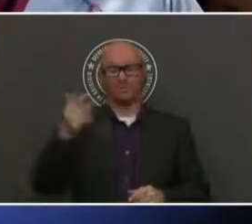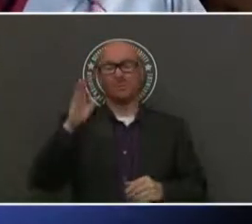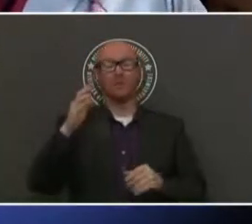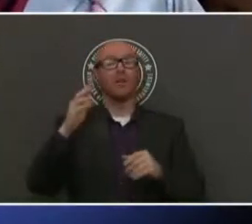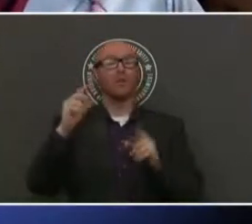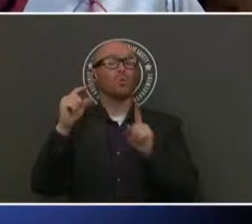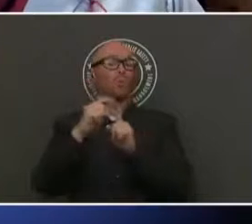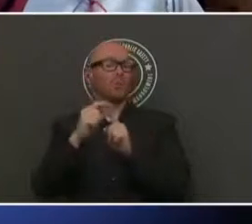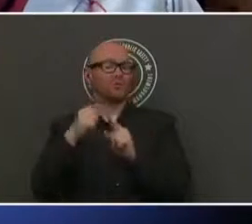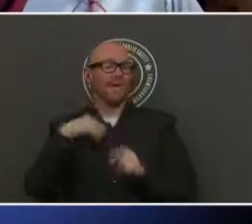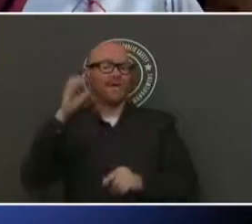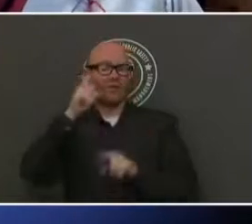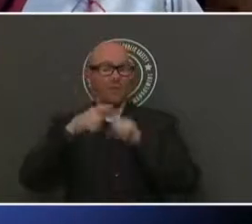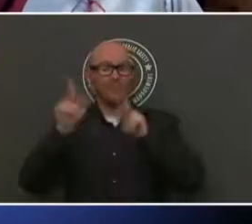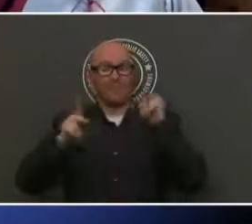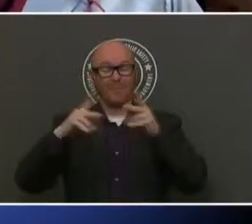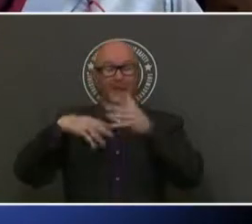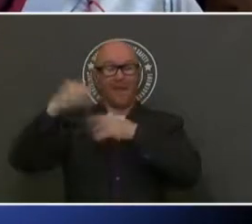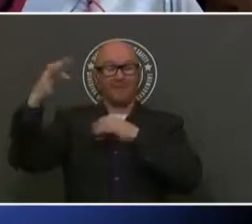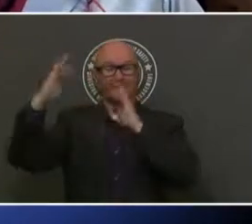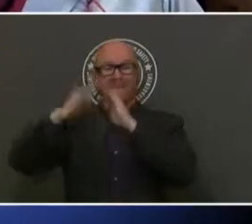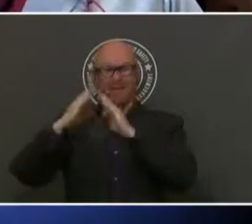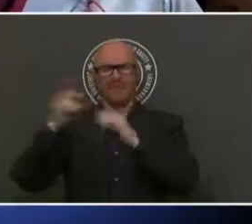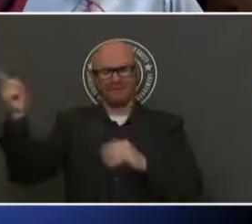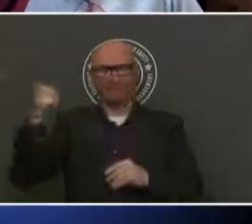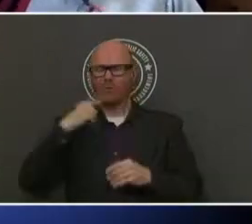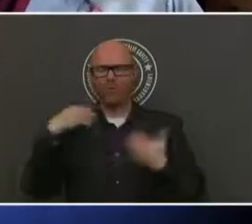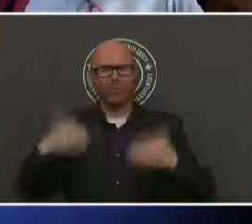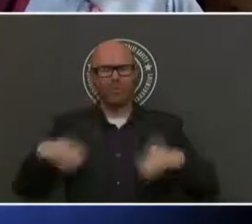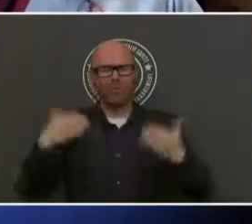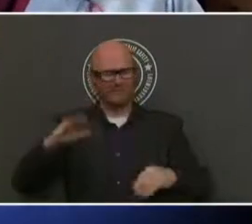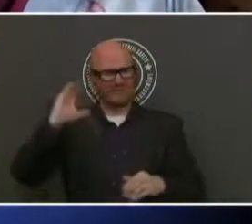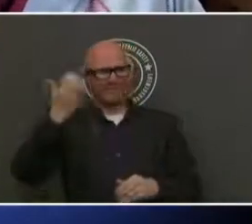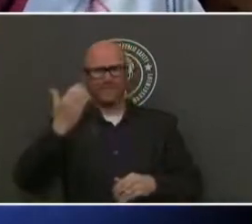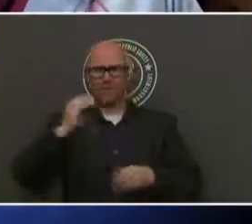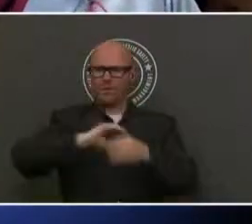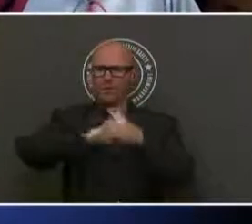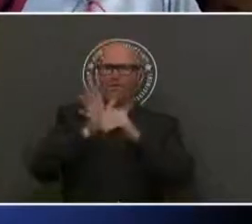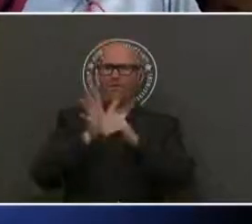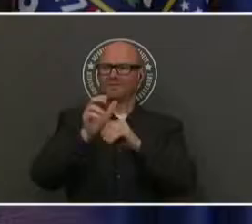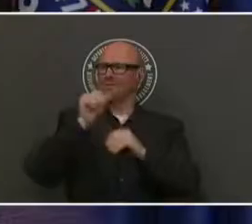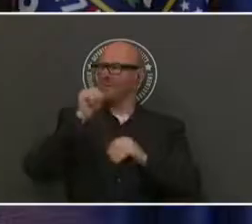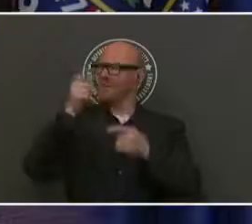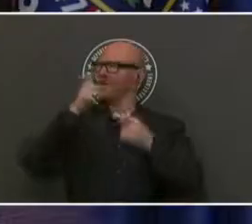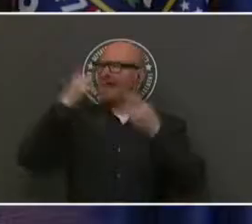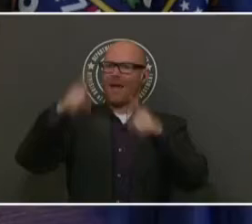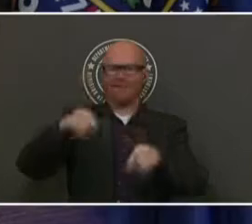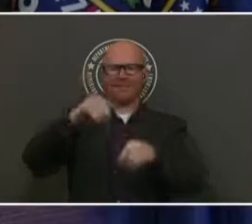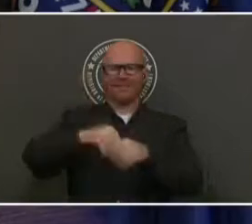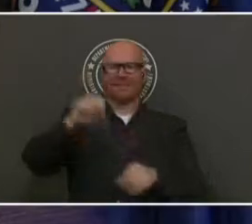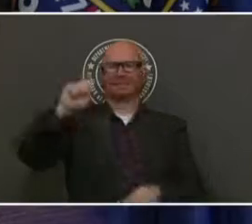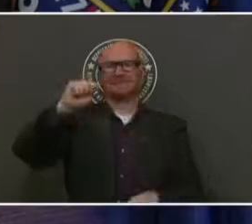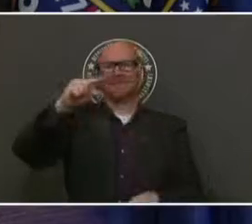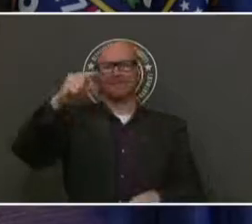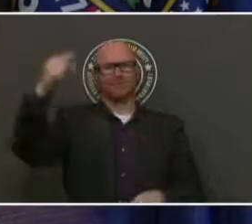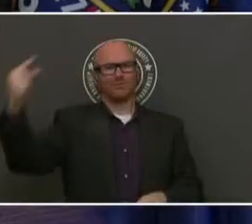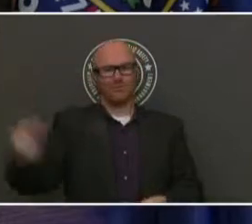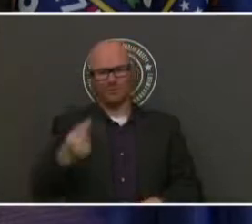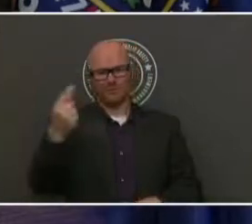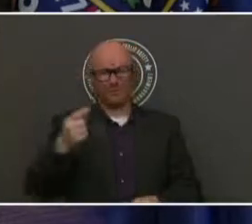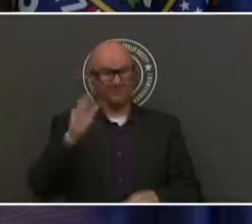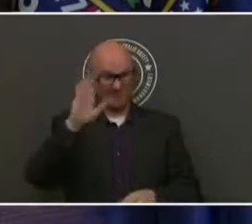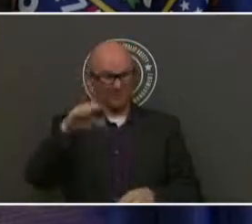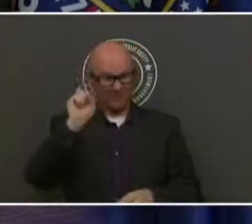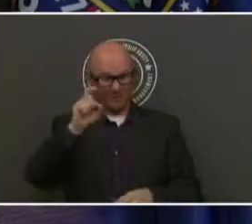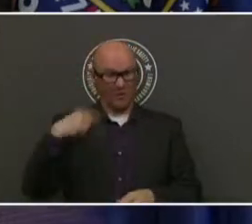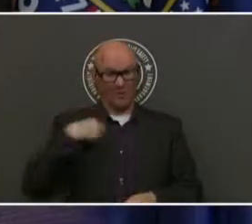town is, my goodness, it's like COVID doesn't exist here. Is that something people should take pride in here, or should